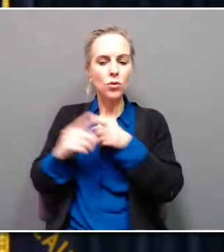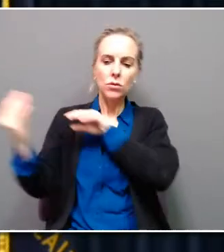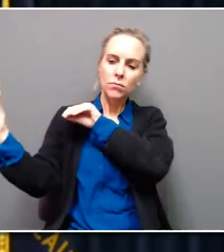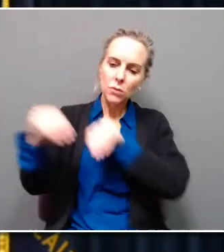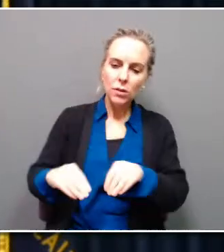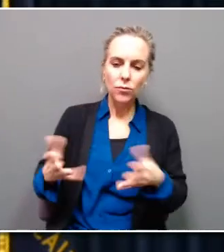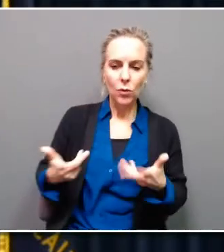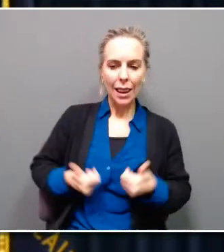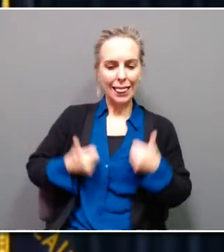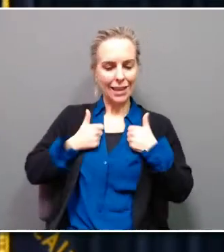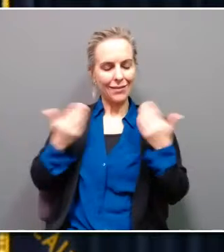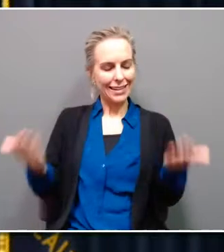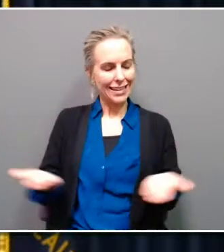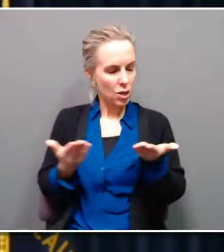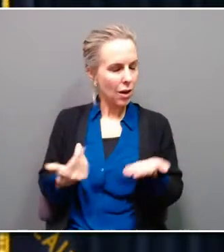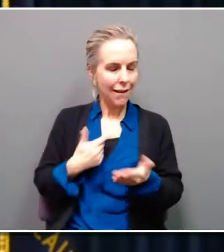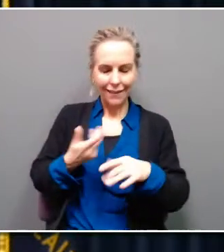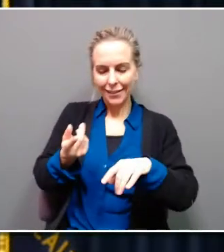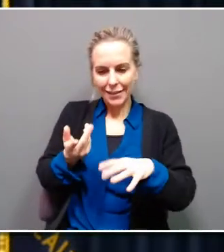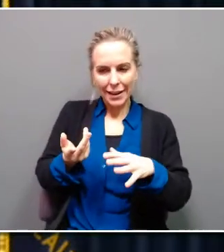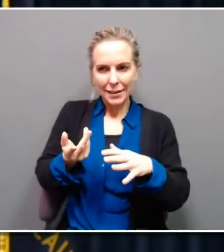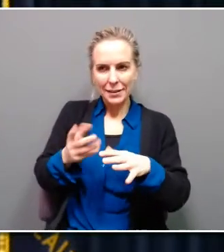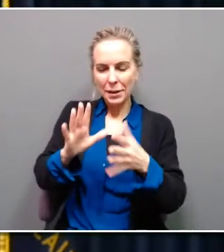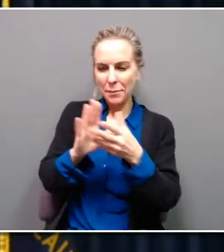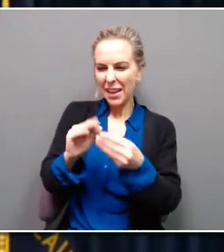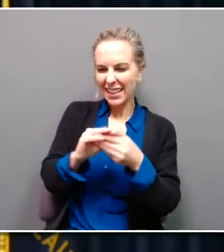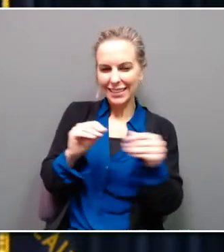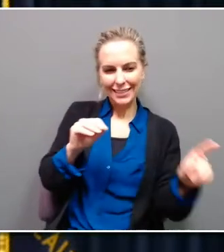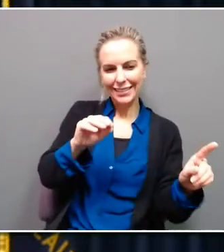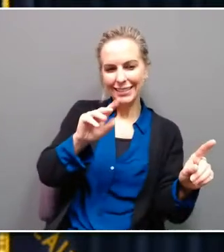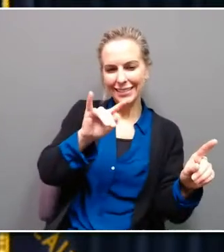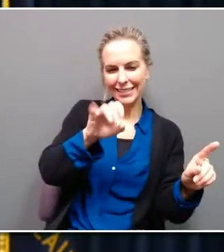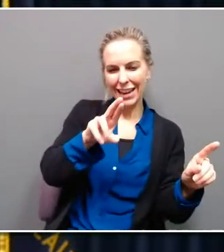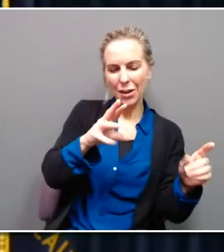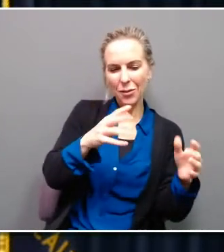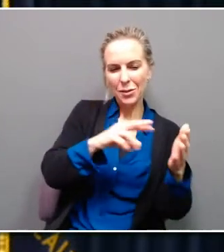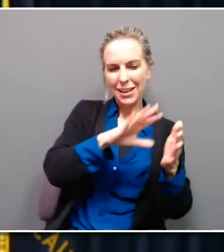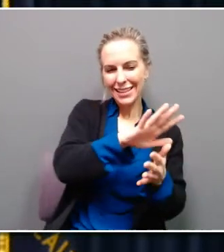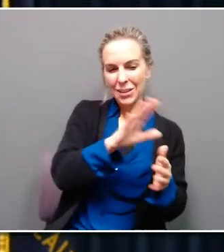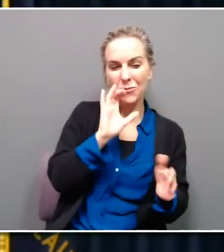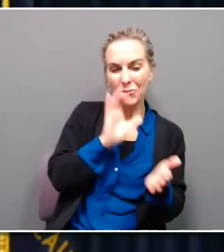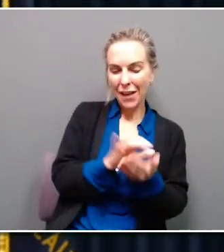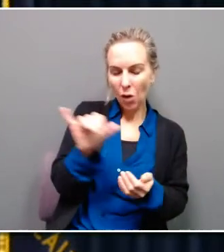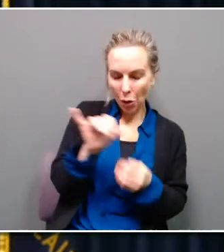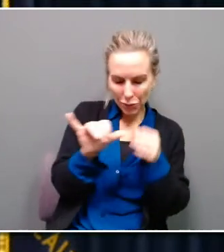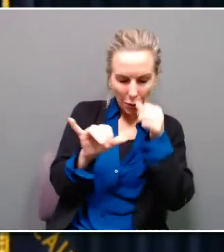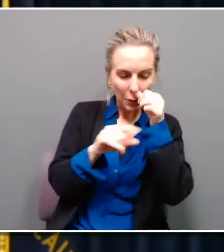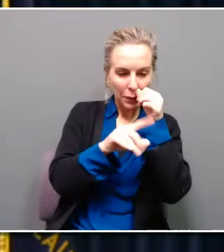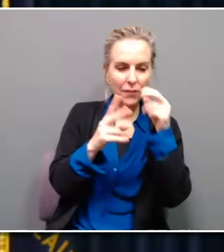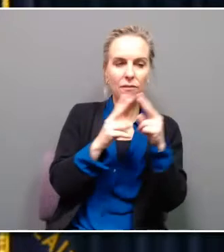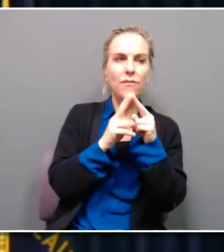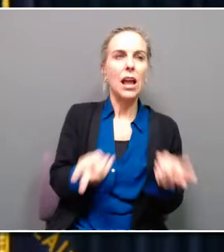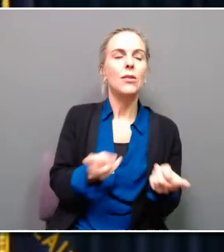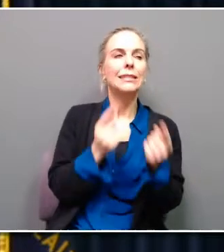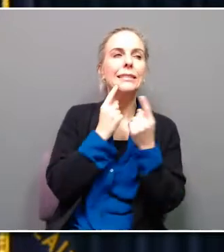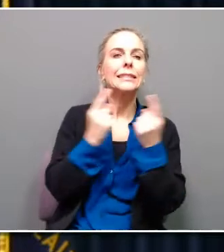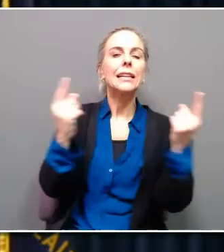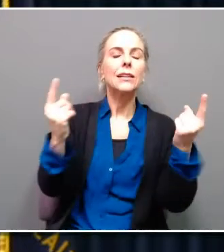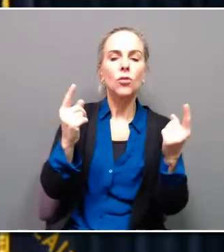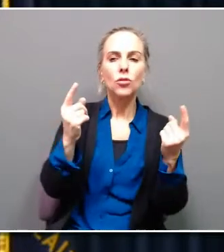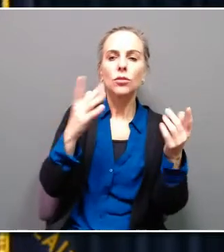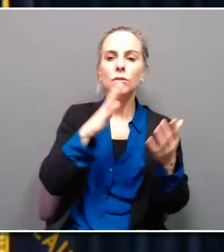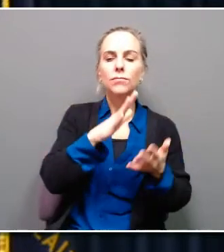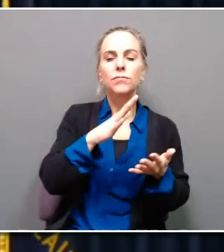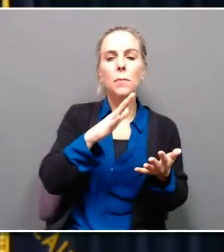here. I can't mention Tyler, though, without mentioning his wife, also a very successful artist, and their